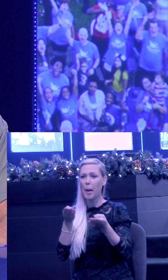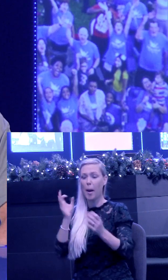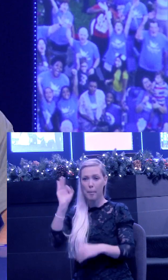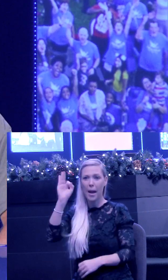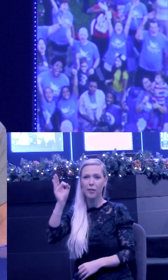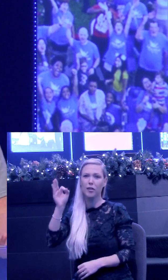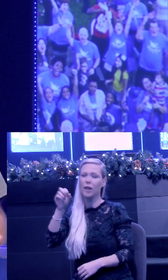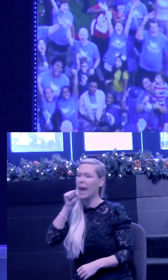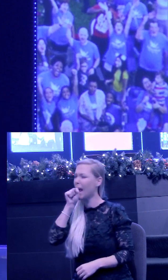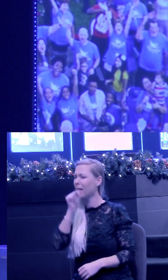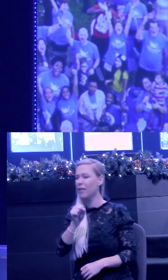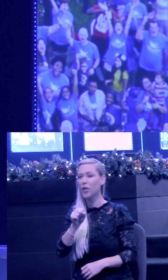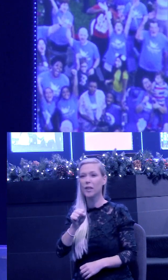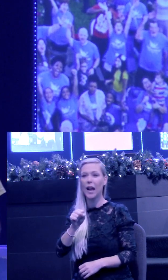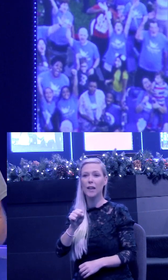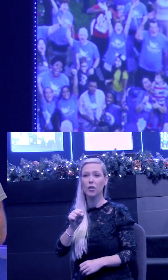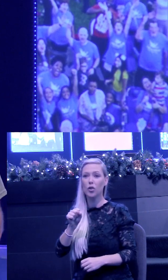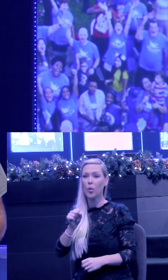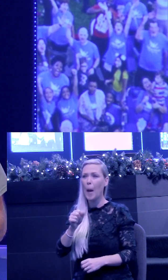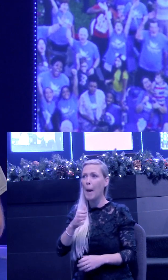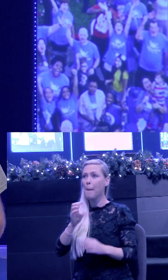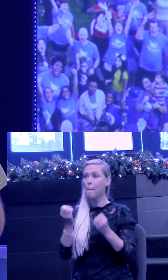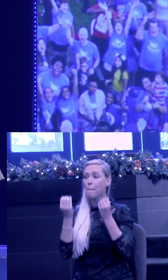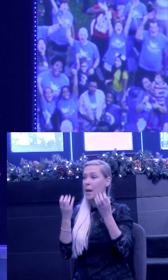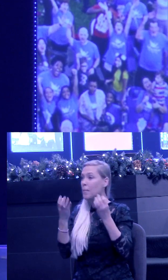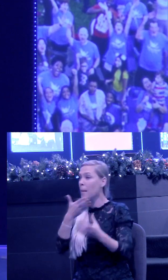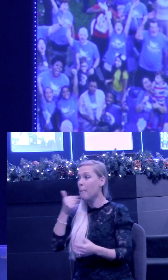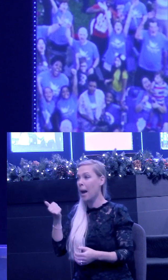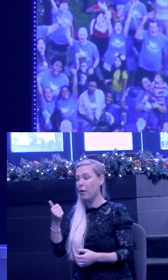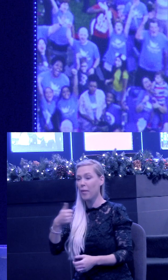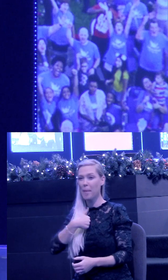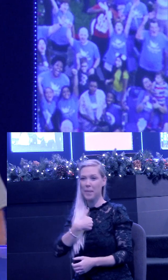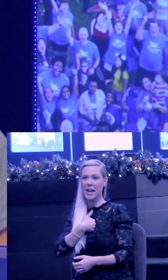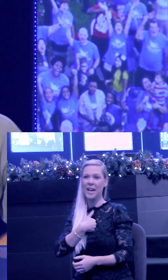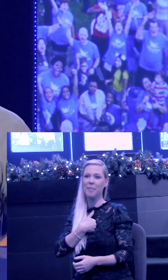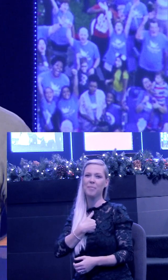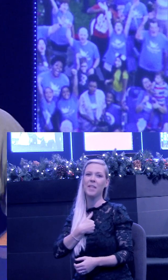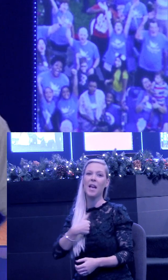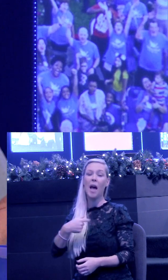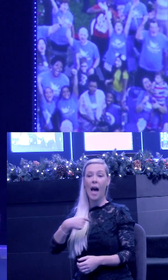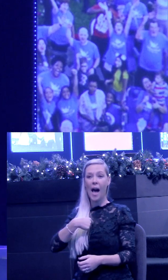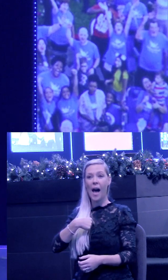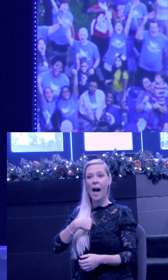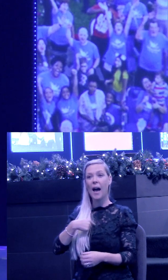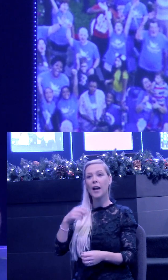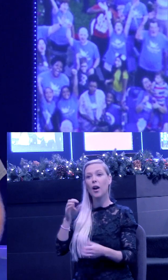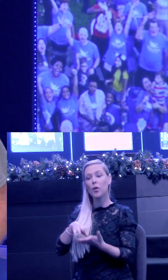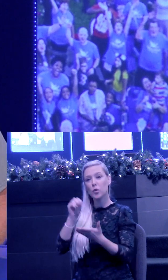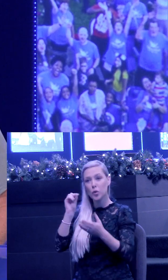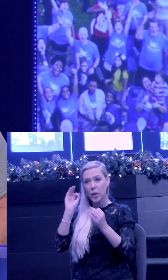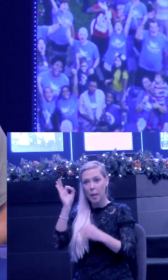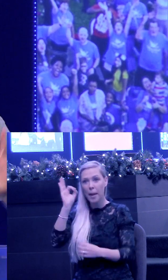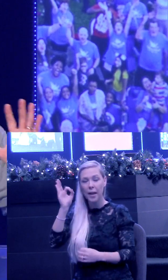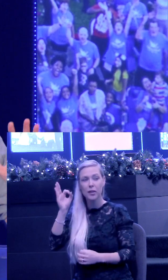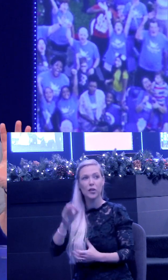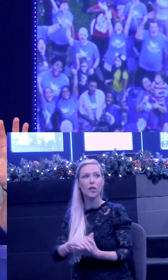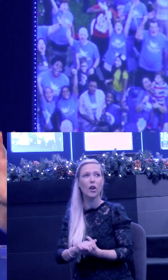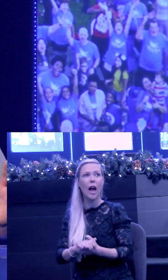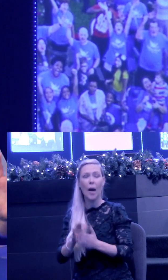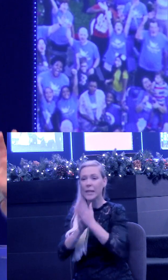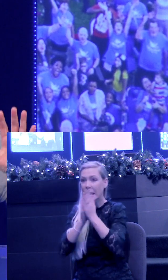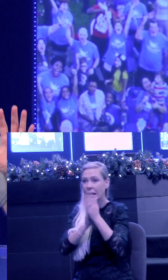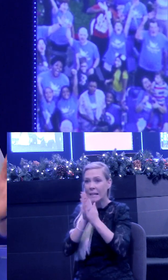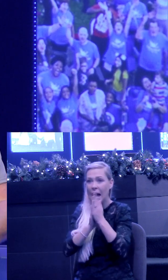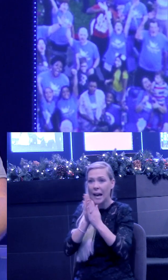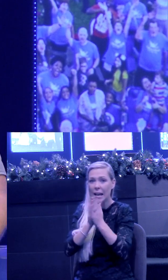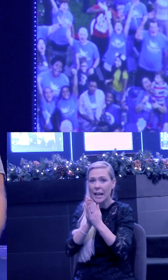those guys. And they're doing far better than I ever did as a youth pastor. But I was a student pastor in Clearwater. And when I came here, I was excited,